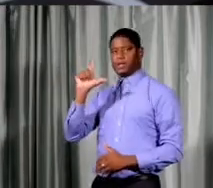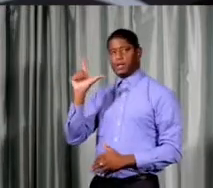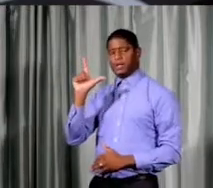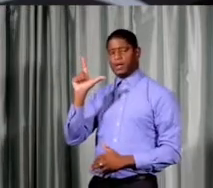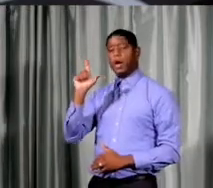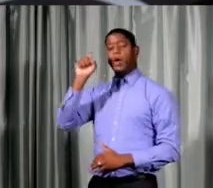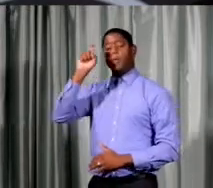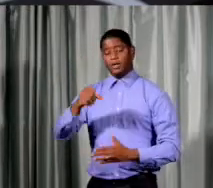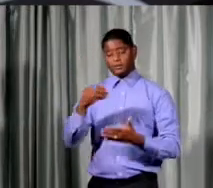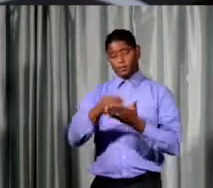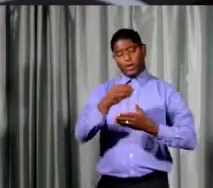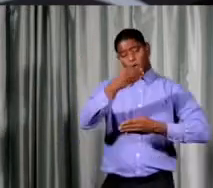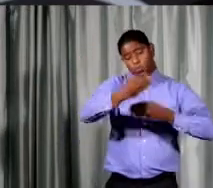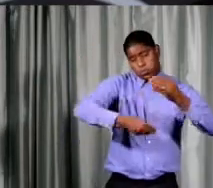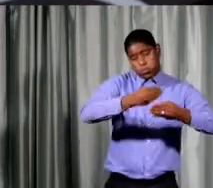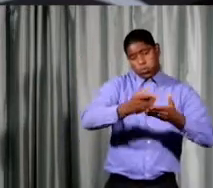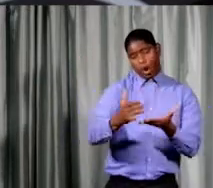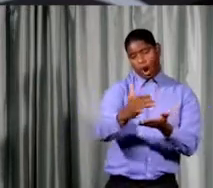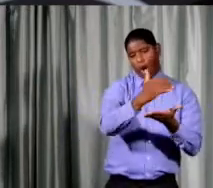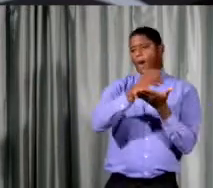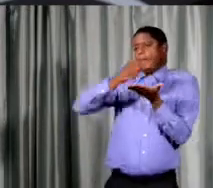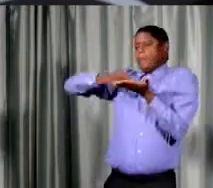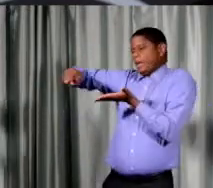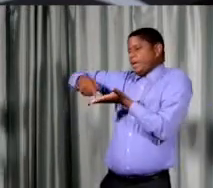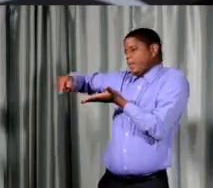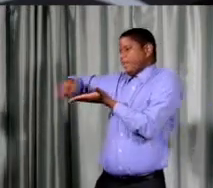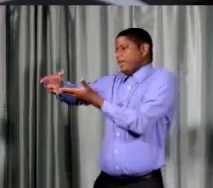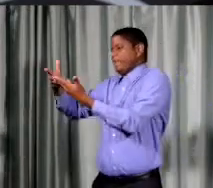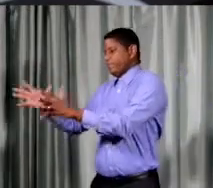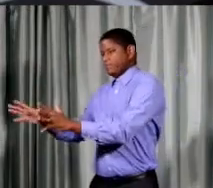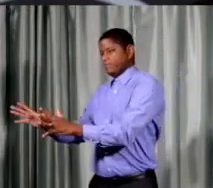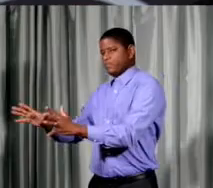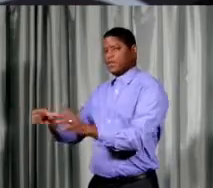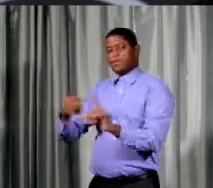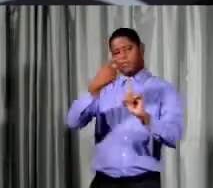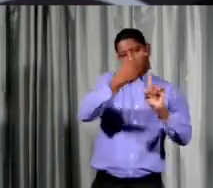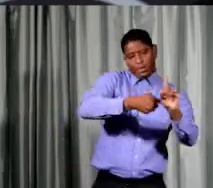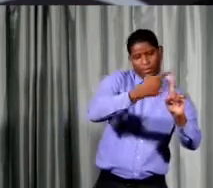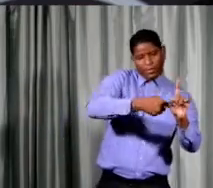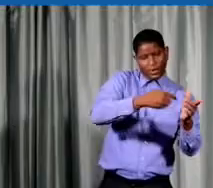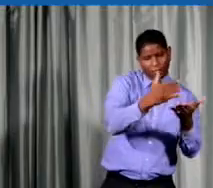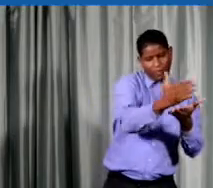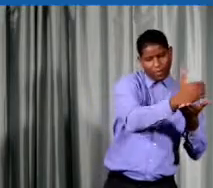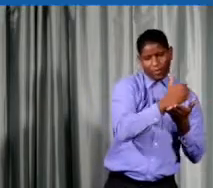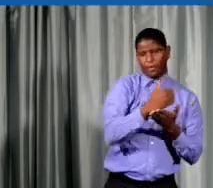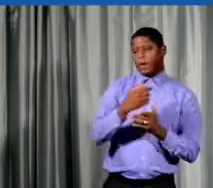generate enough cash monthly to deal with your monthly debts.